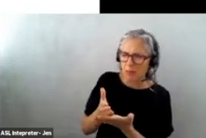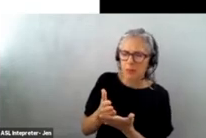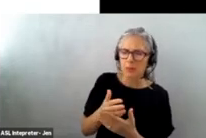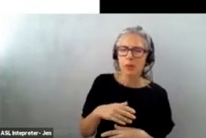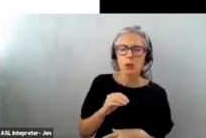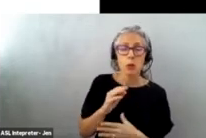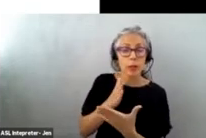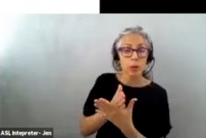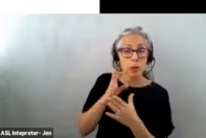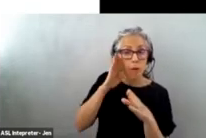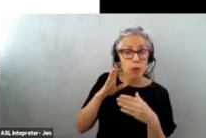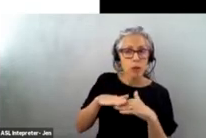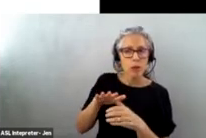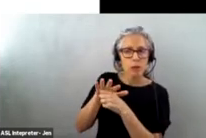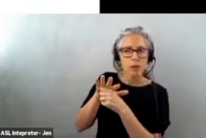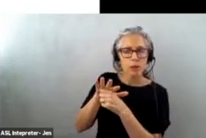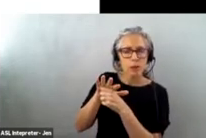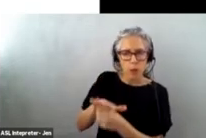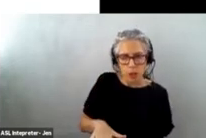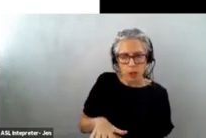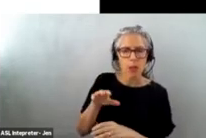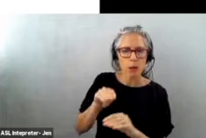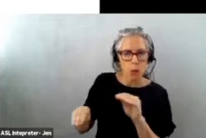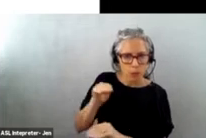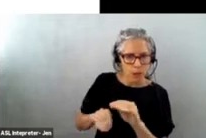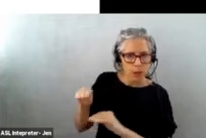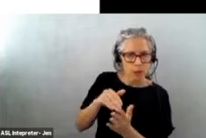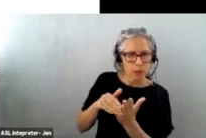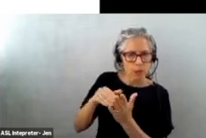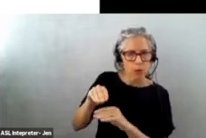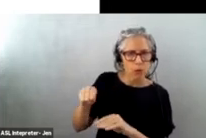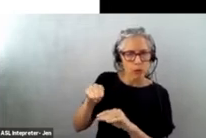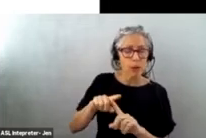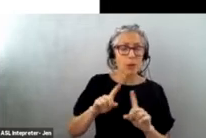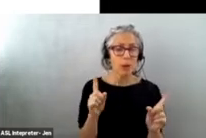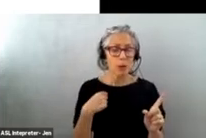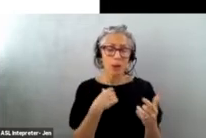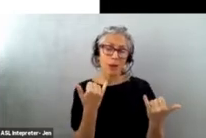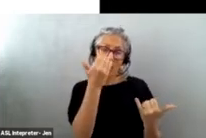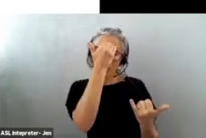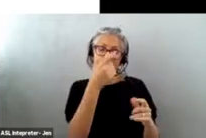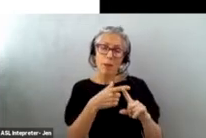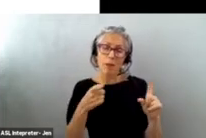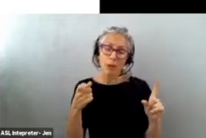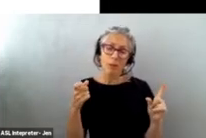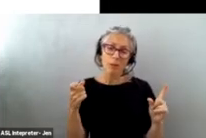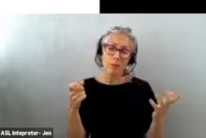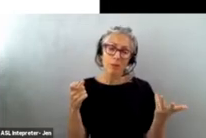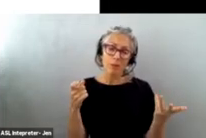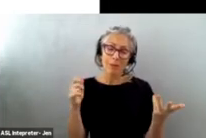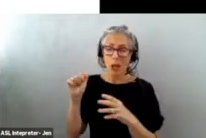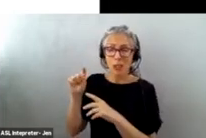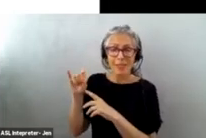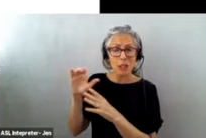would focus on suppressing these repetitive movements. However, we now know from hearing the autistic